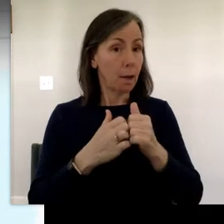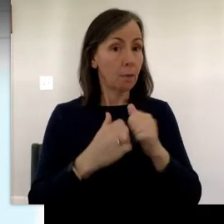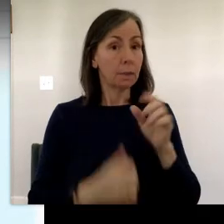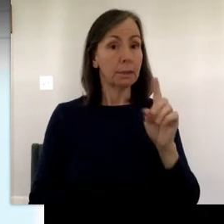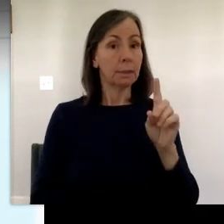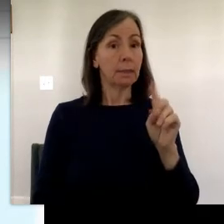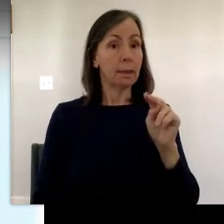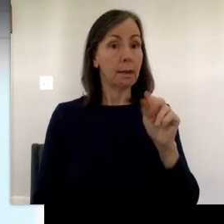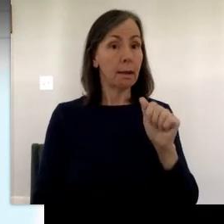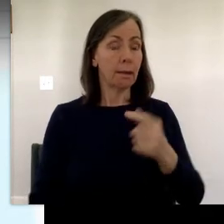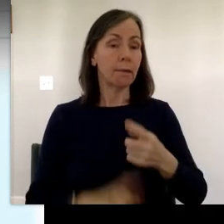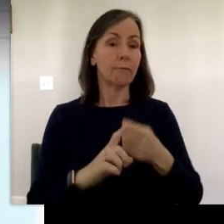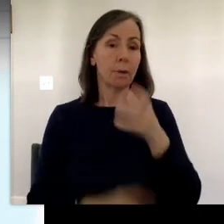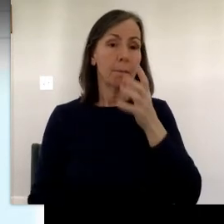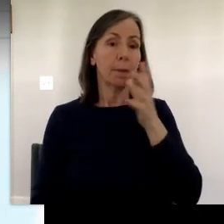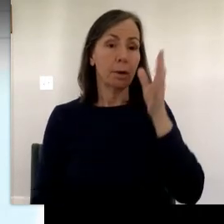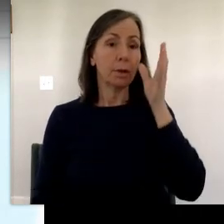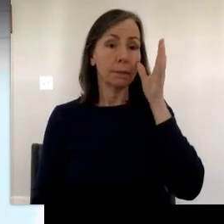parents.